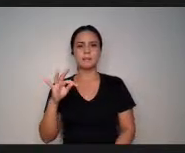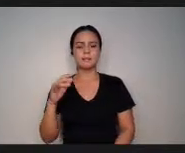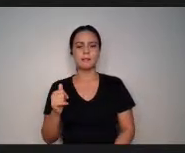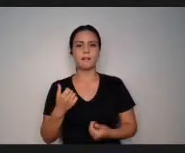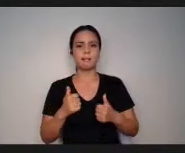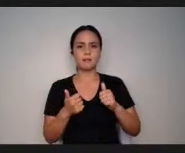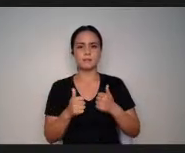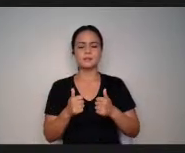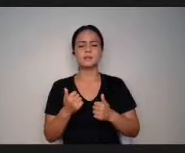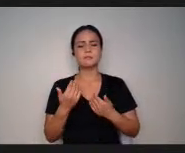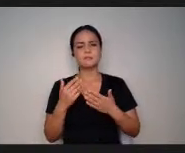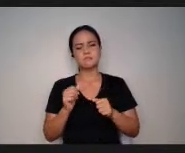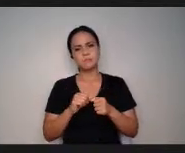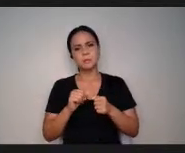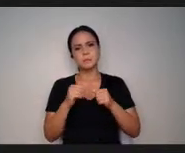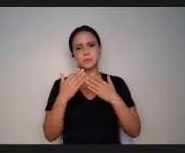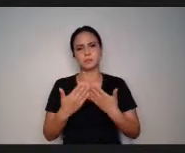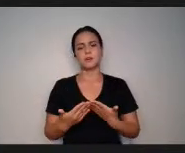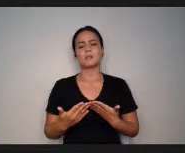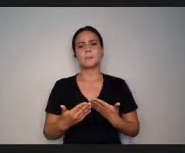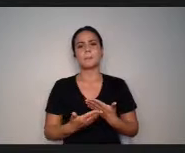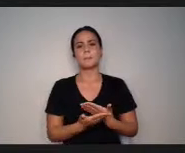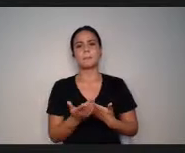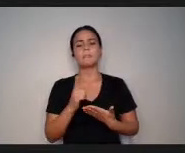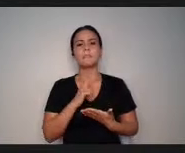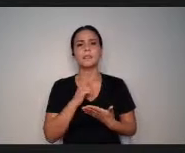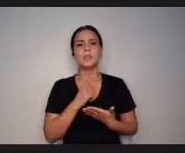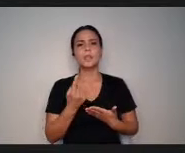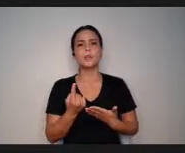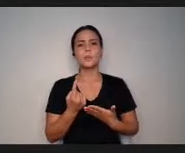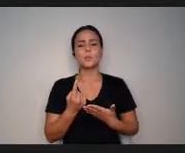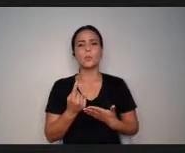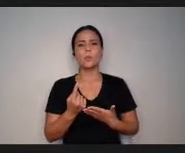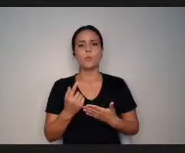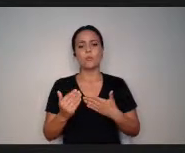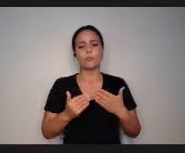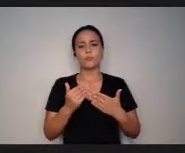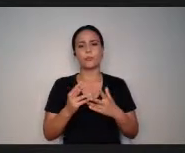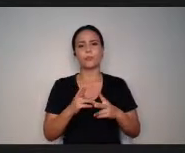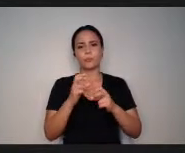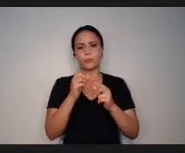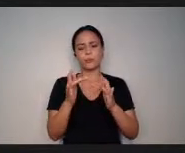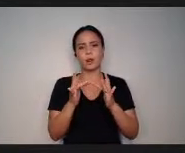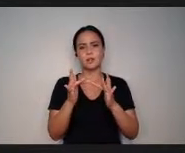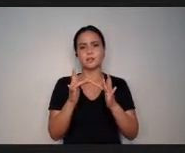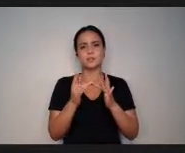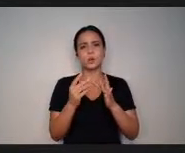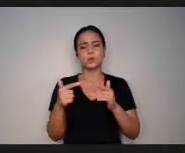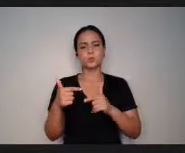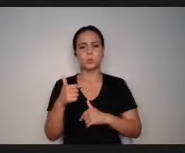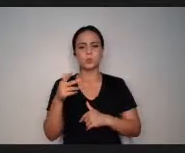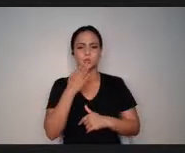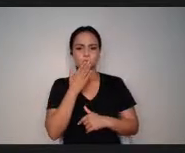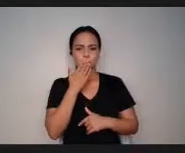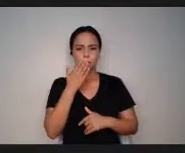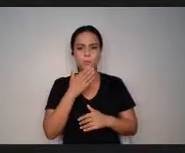good moderate to strong evidence of the relationships between these kinds of work stressors and these chronic